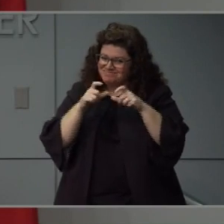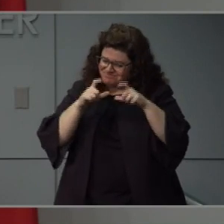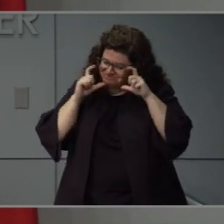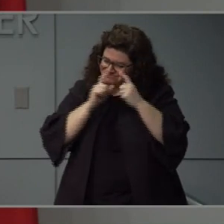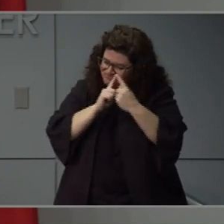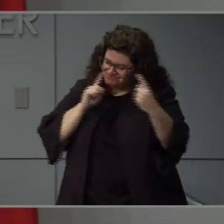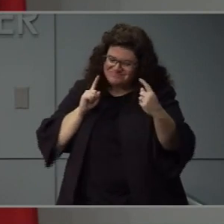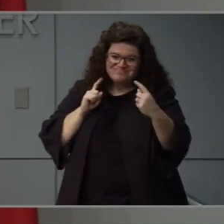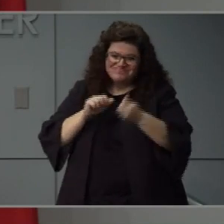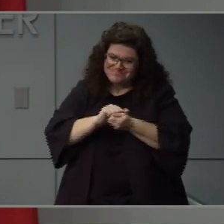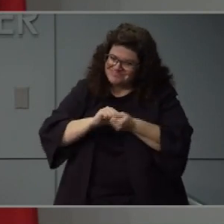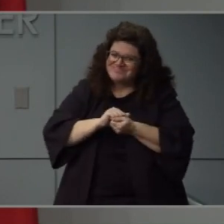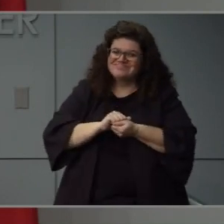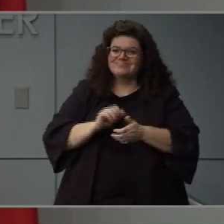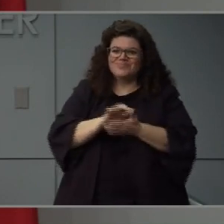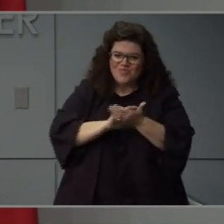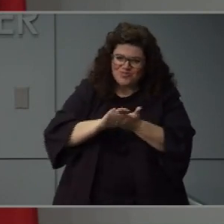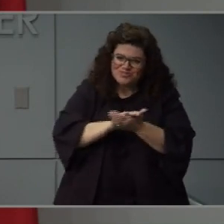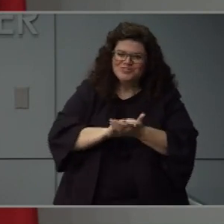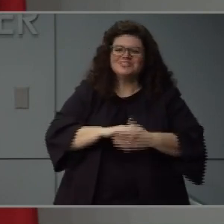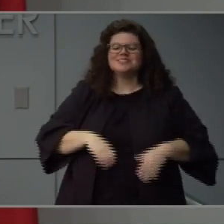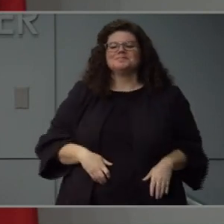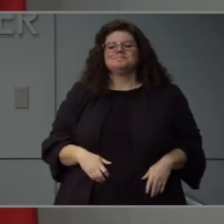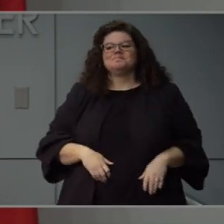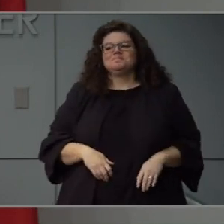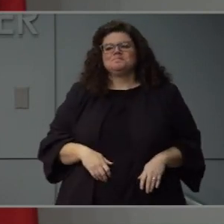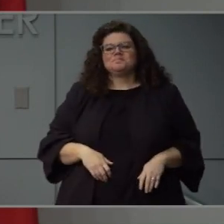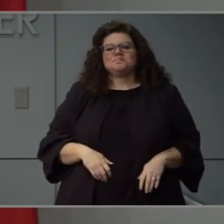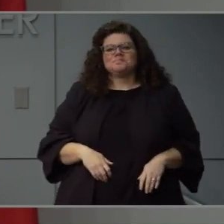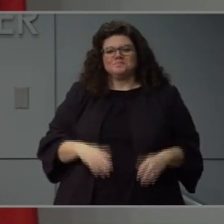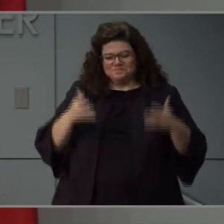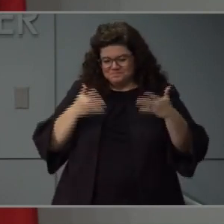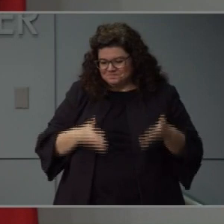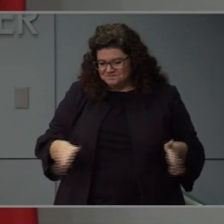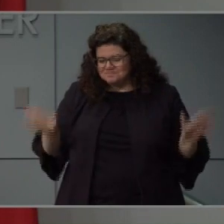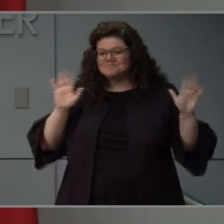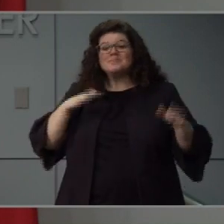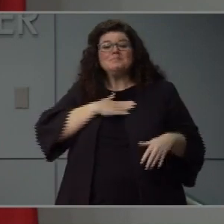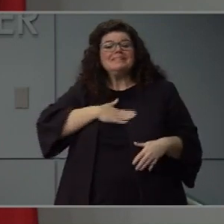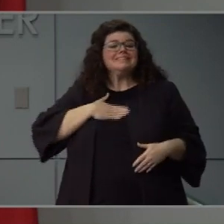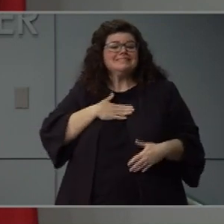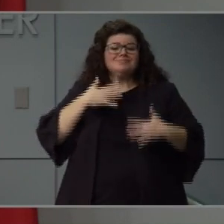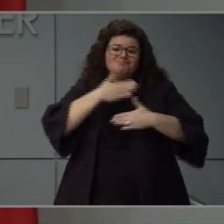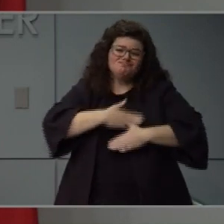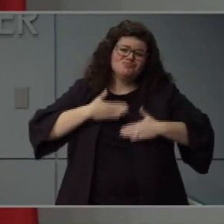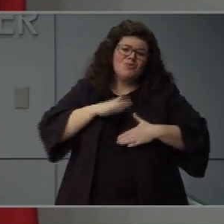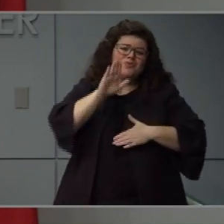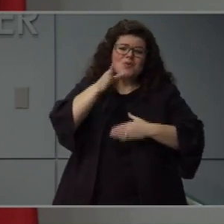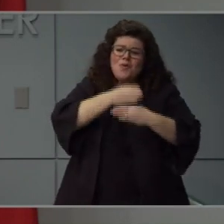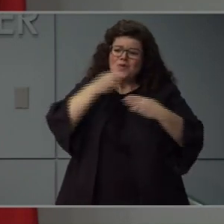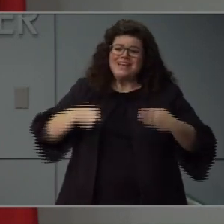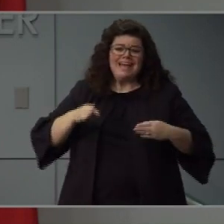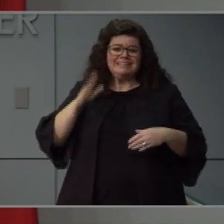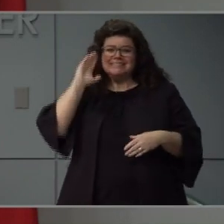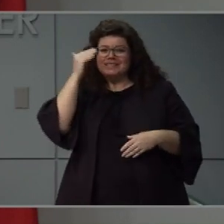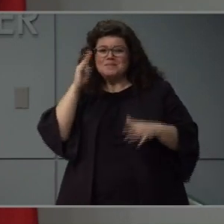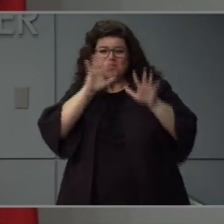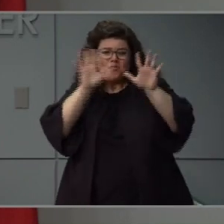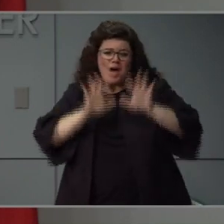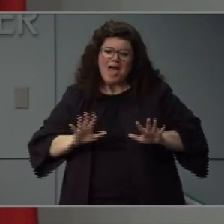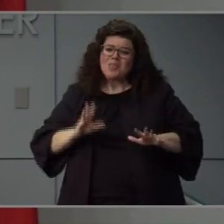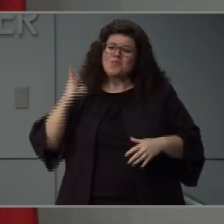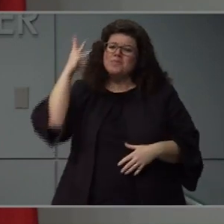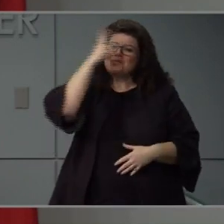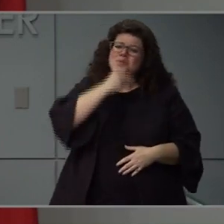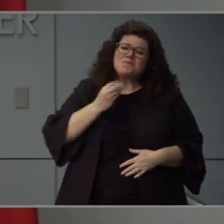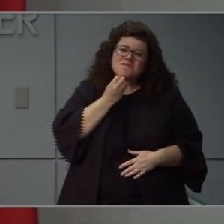all enjoy our beautiful and very warm weekend that is coming up. Please remember your three W's as you do that, and then we'll be